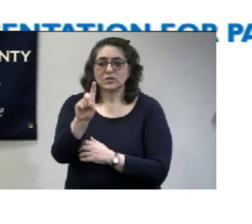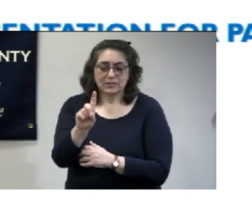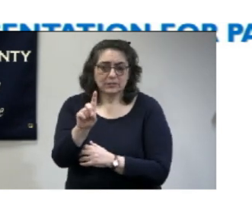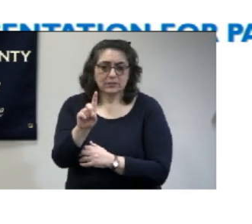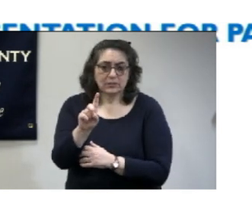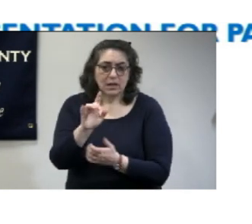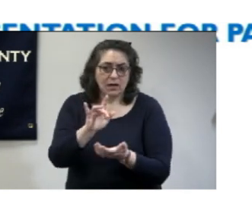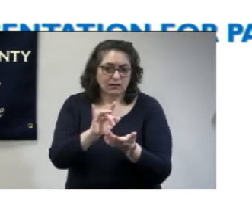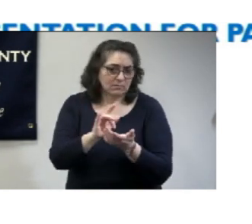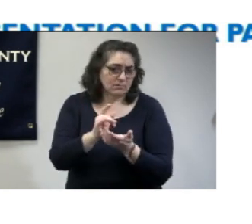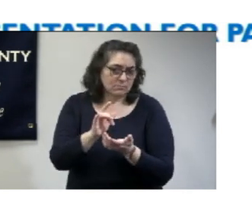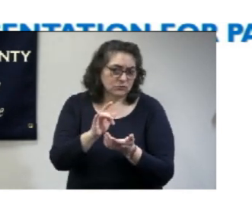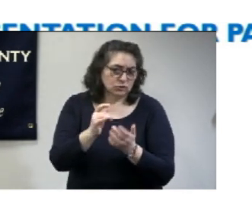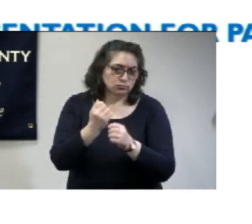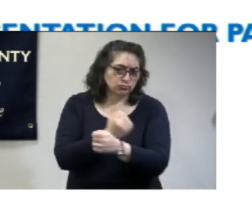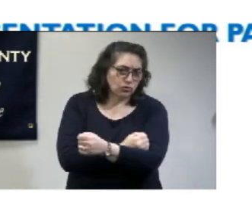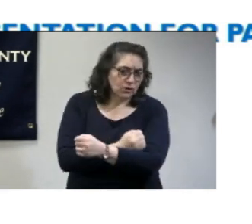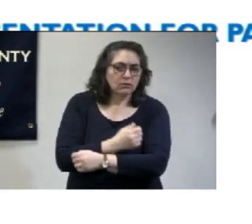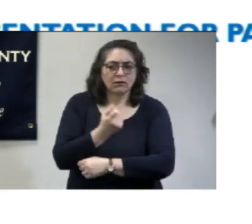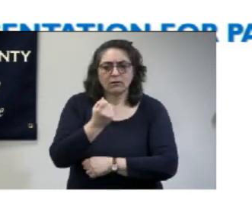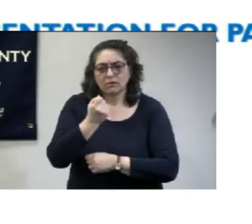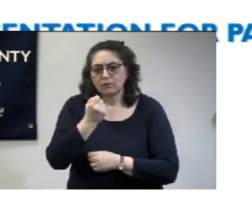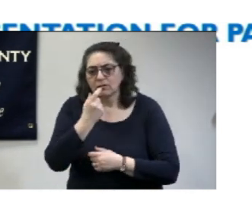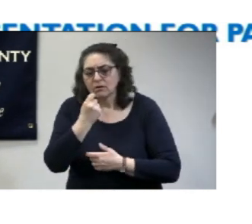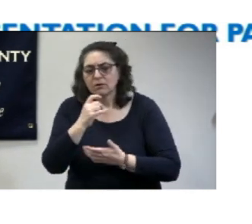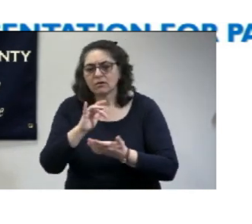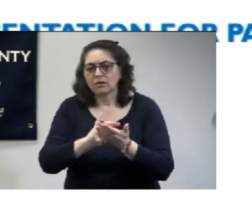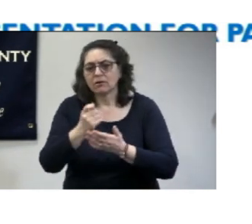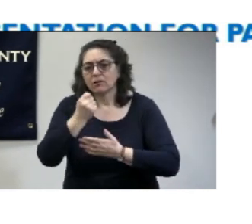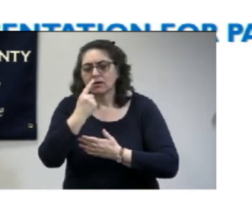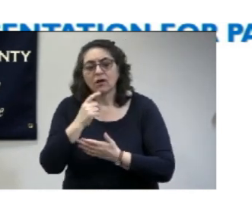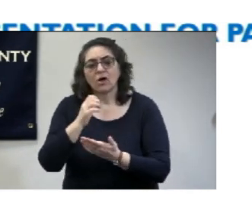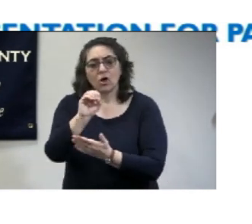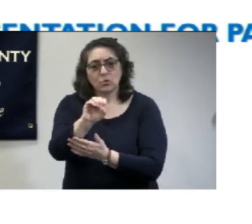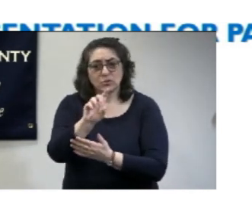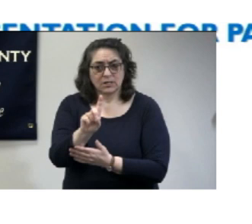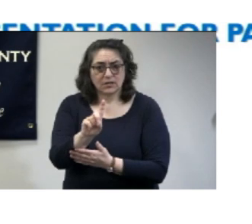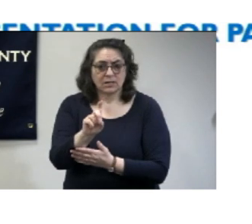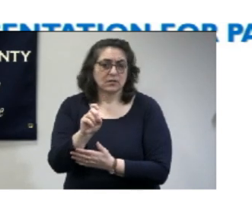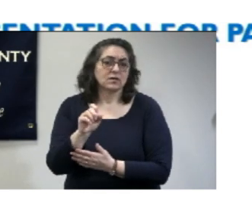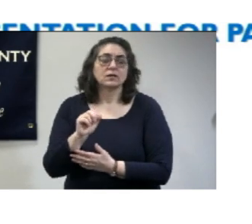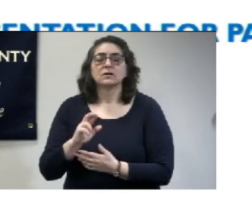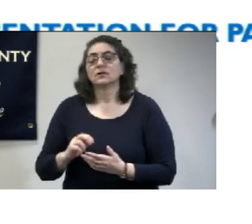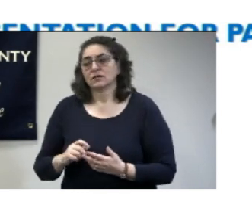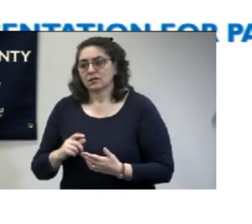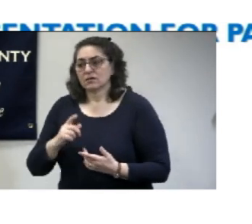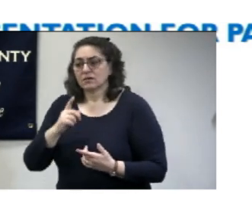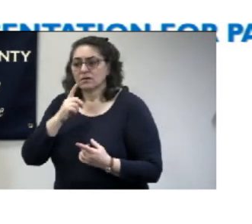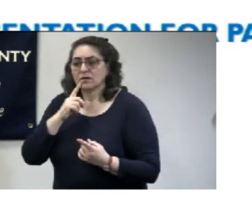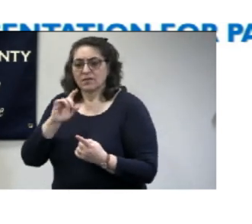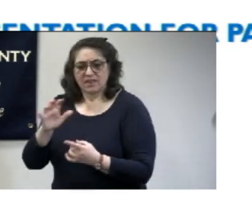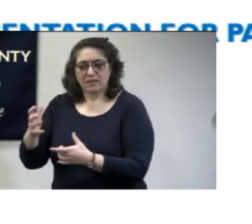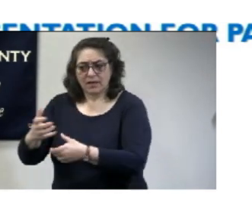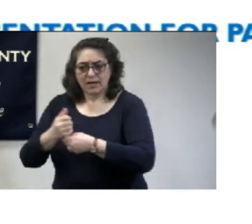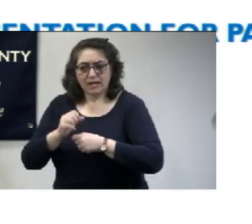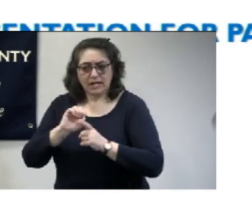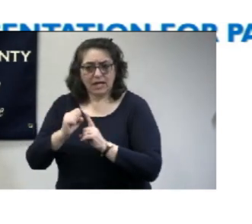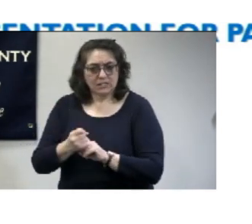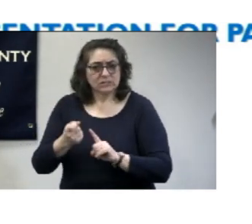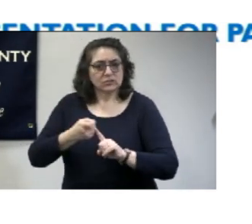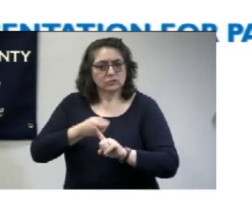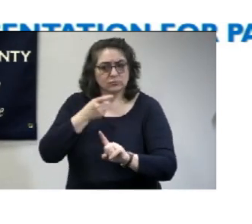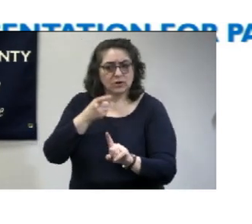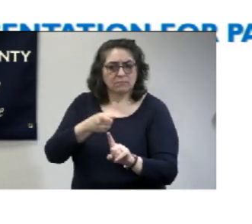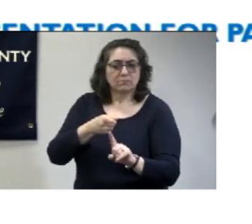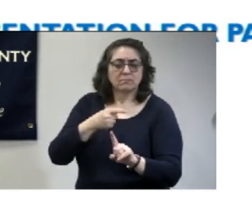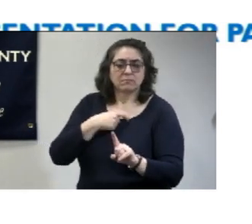bi-monthly basis. They receive cases from the medical examiner, and they go over